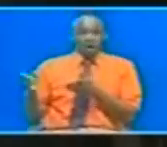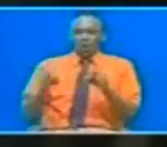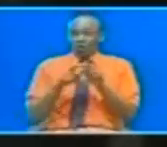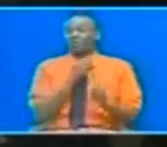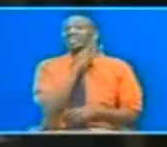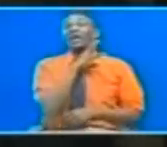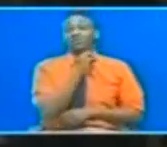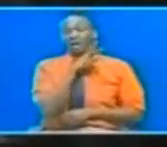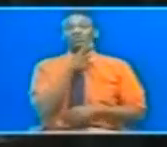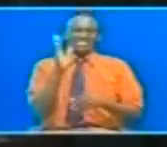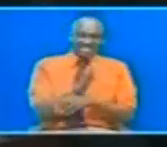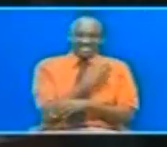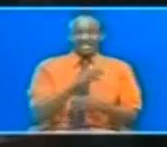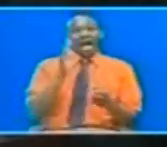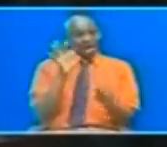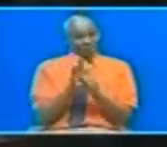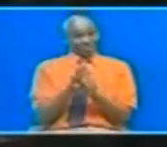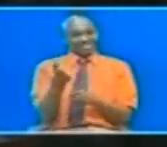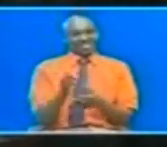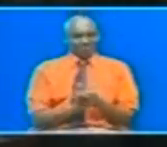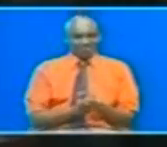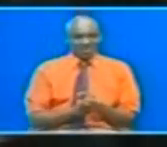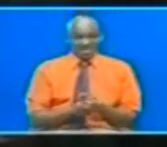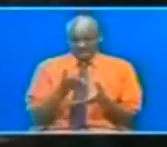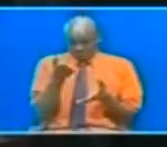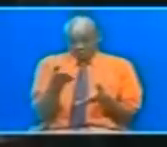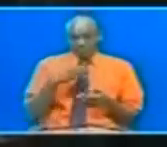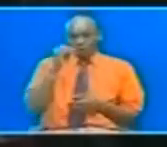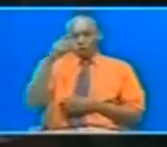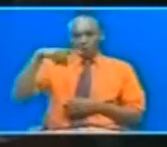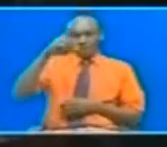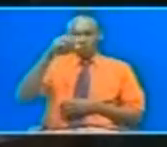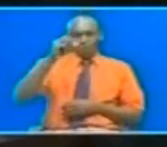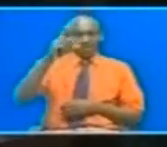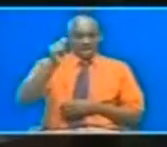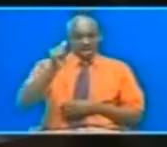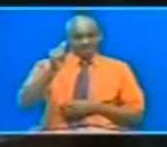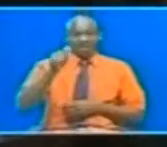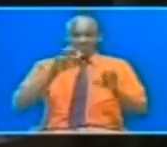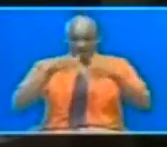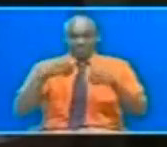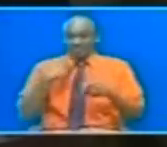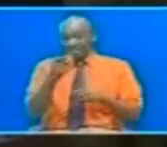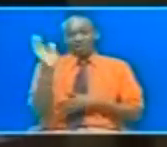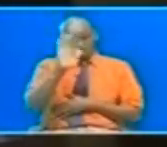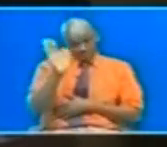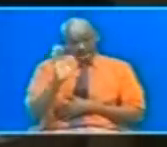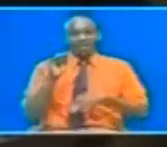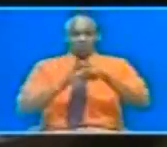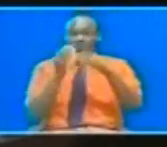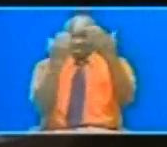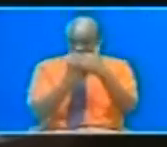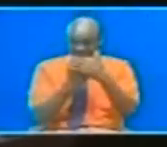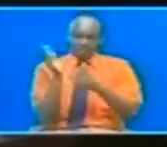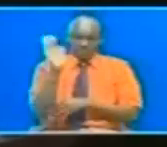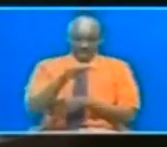loud from here in Bondo, from Opoda Farm, it is goodbye and a good night. Back to you,